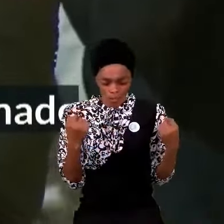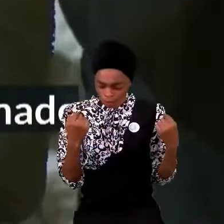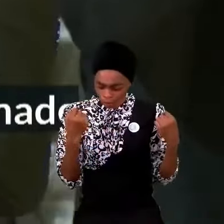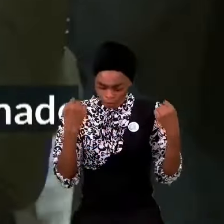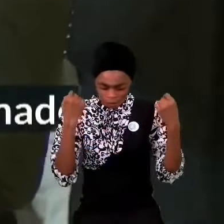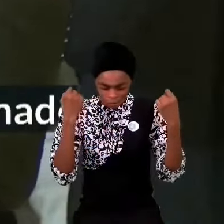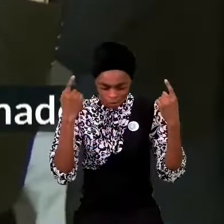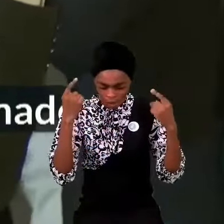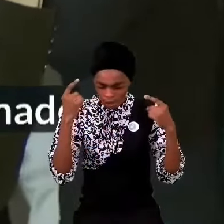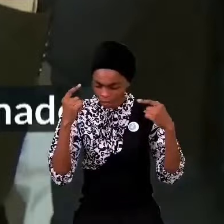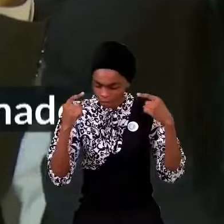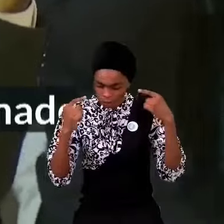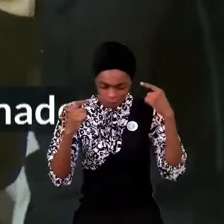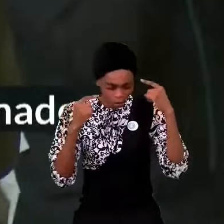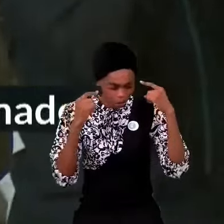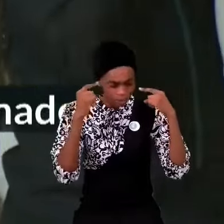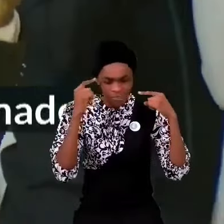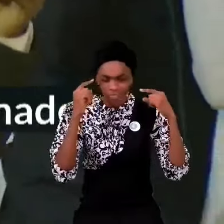consider all